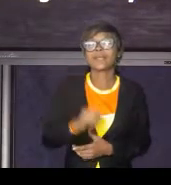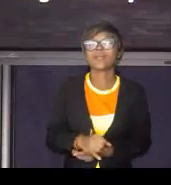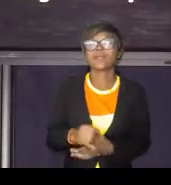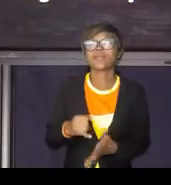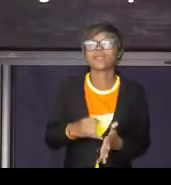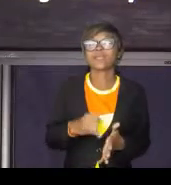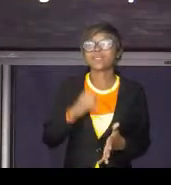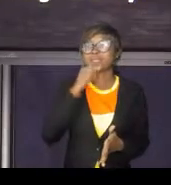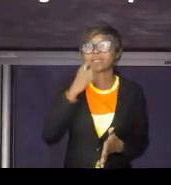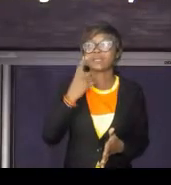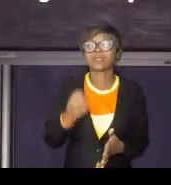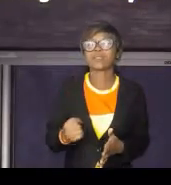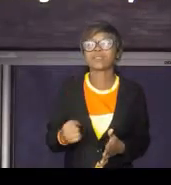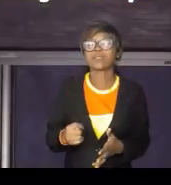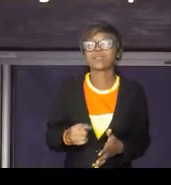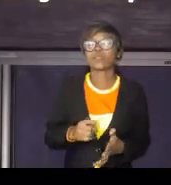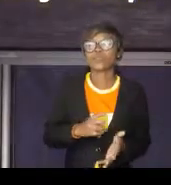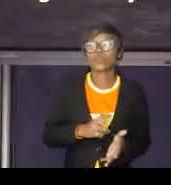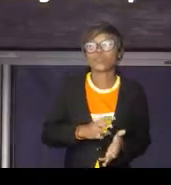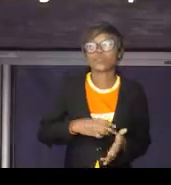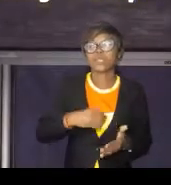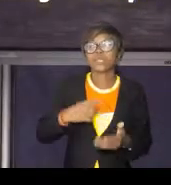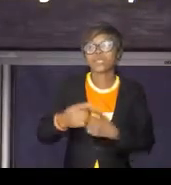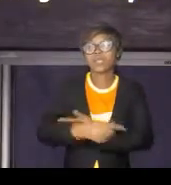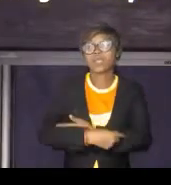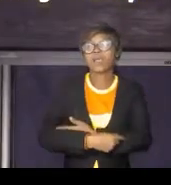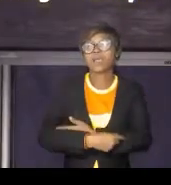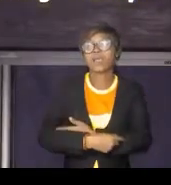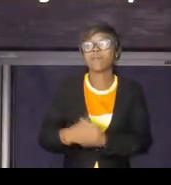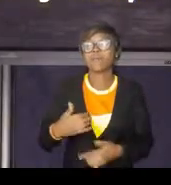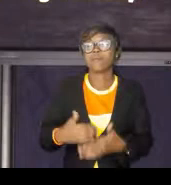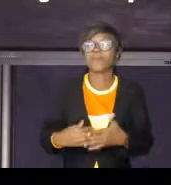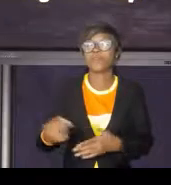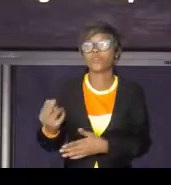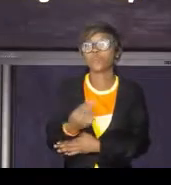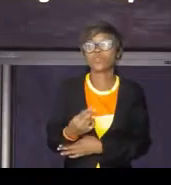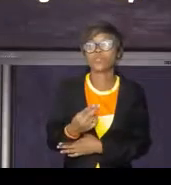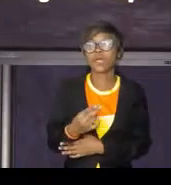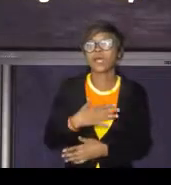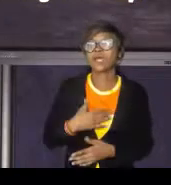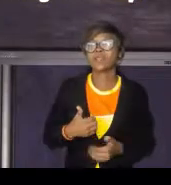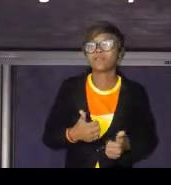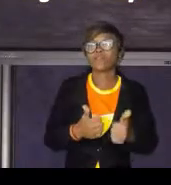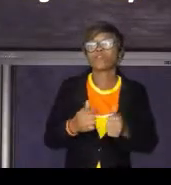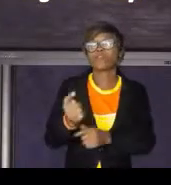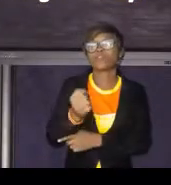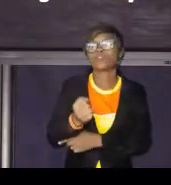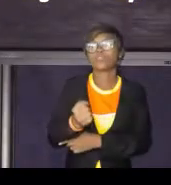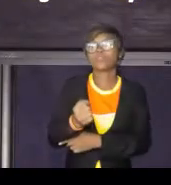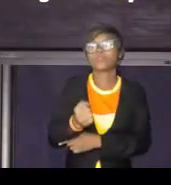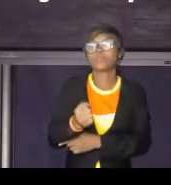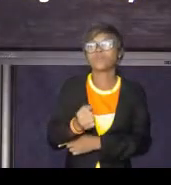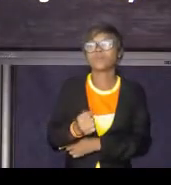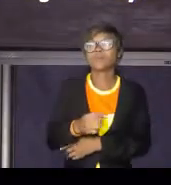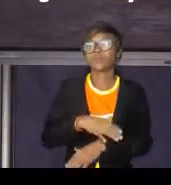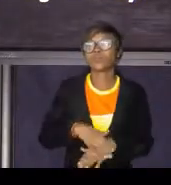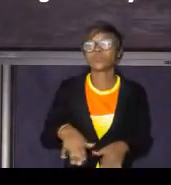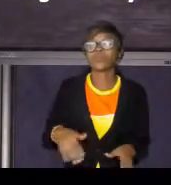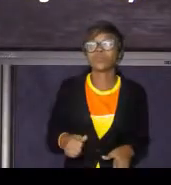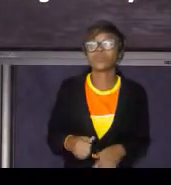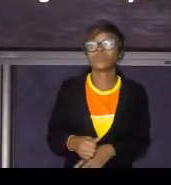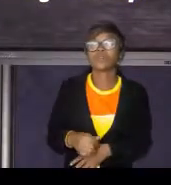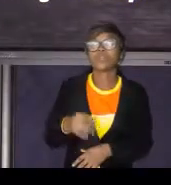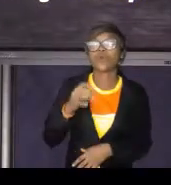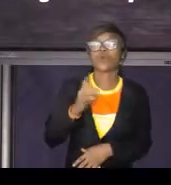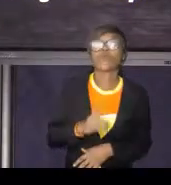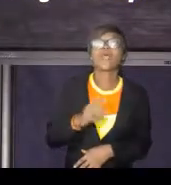It is the day of the week before Thursday and following Tuesday. It's called Wednesday.